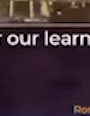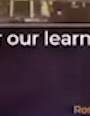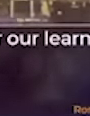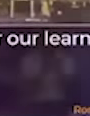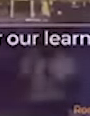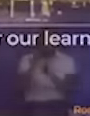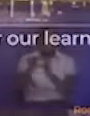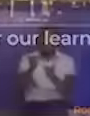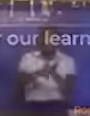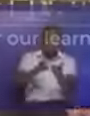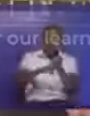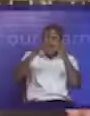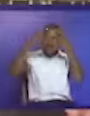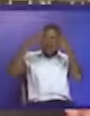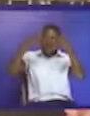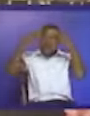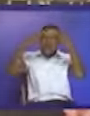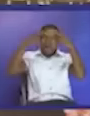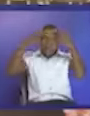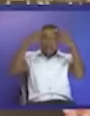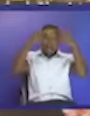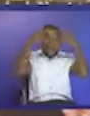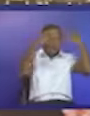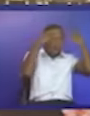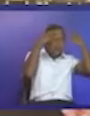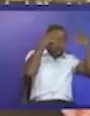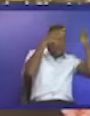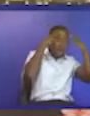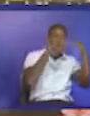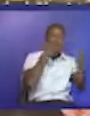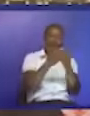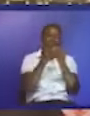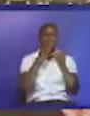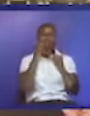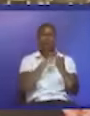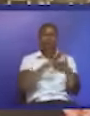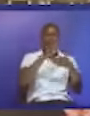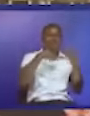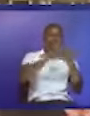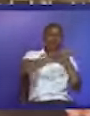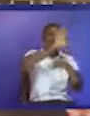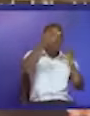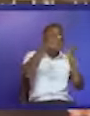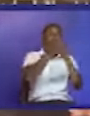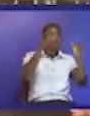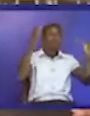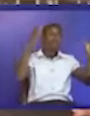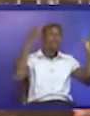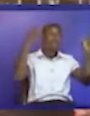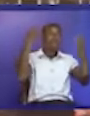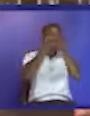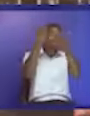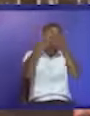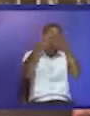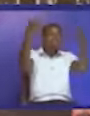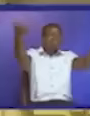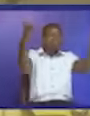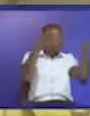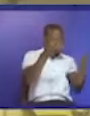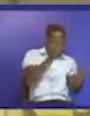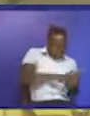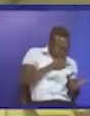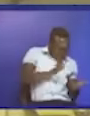documenting events, both good and ugly, to the intent that it will mentor the generations